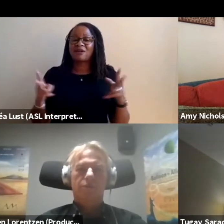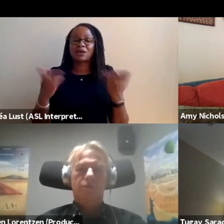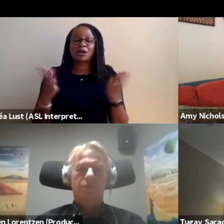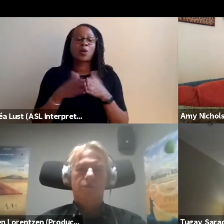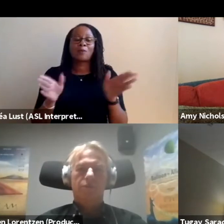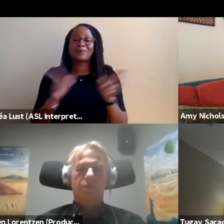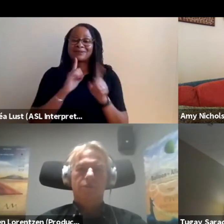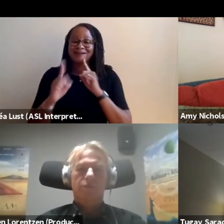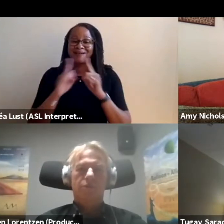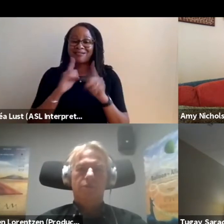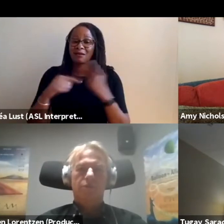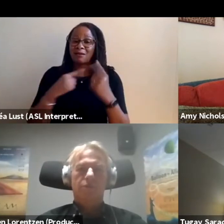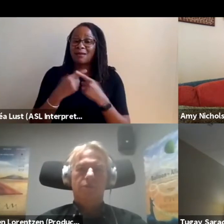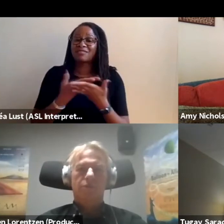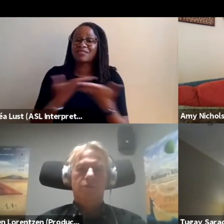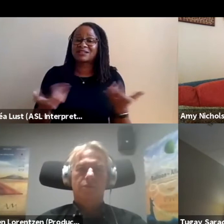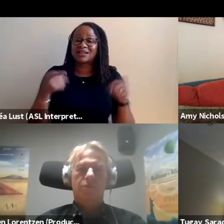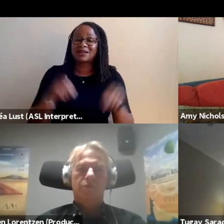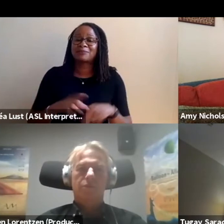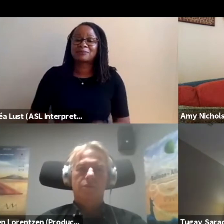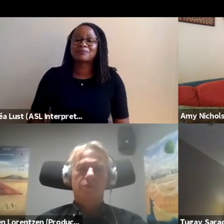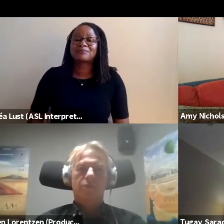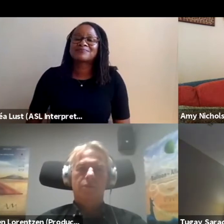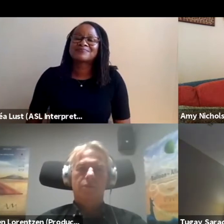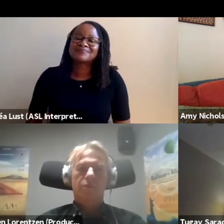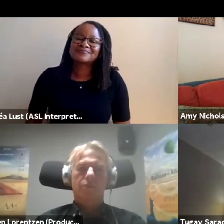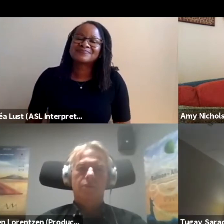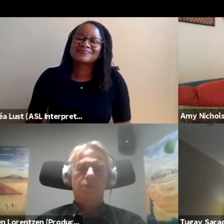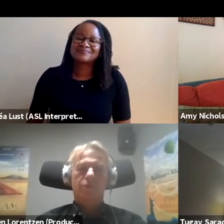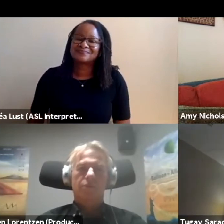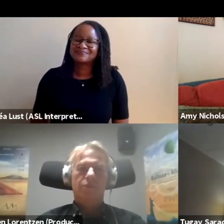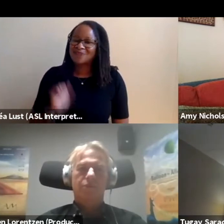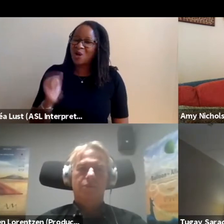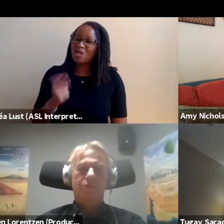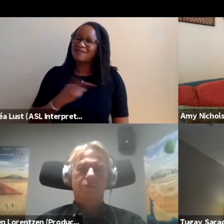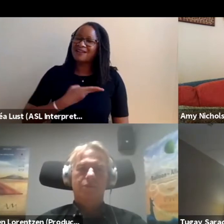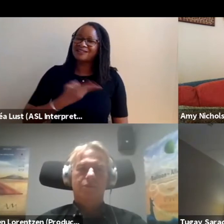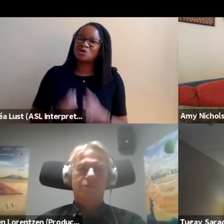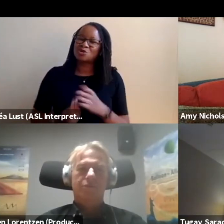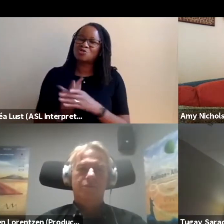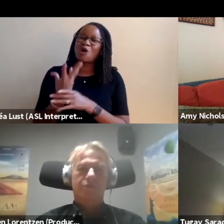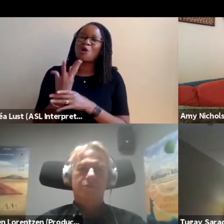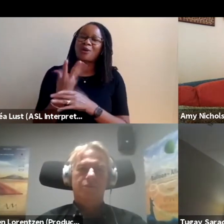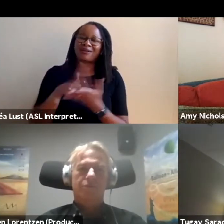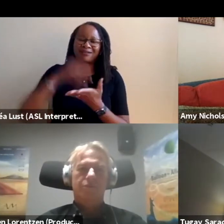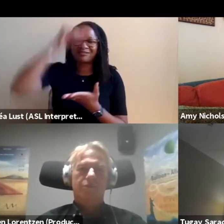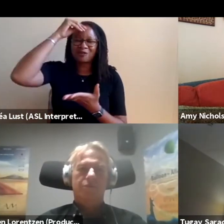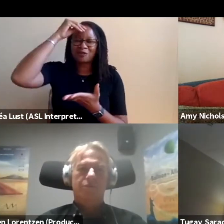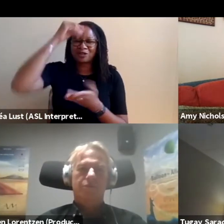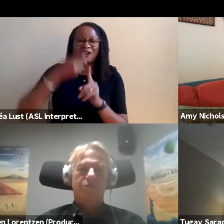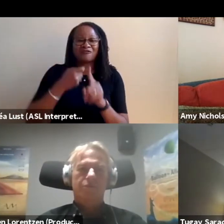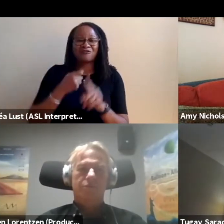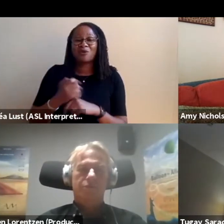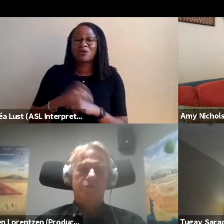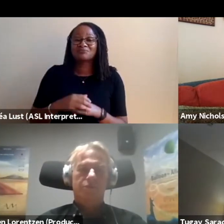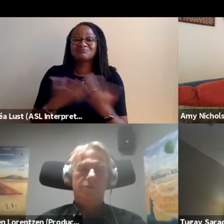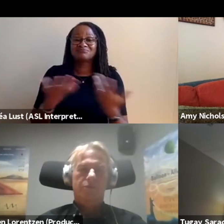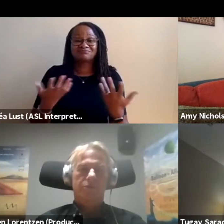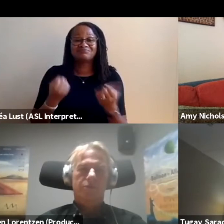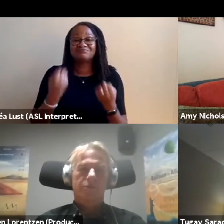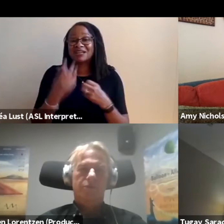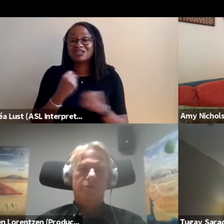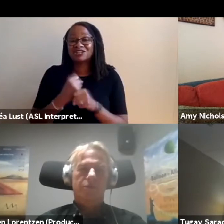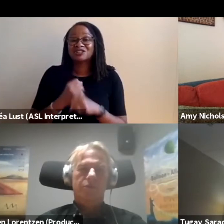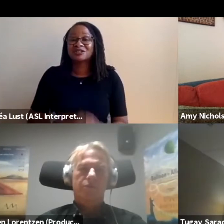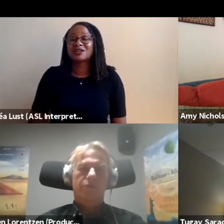it, because all of us are growing, all of us are learning since 4 years. Huh? So, yeah, because